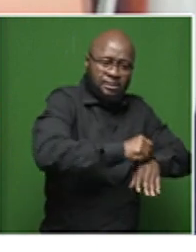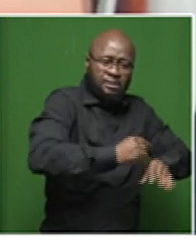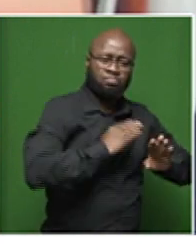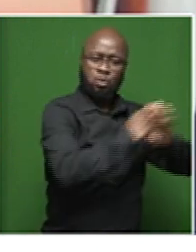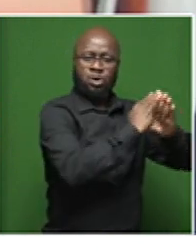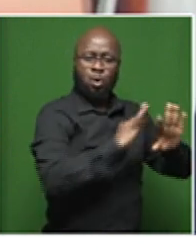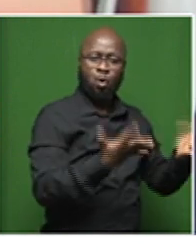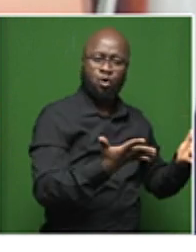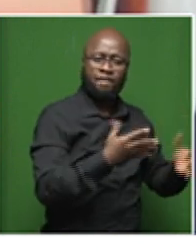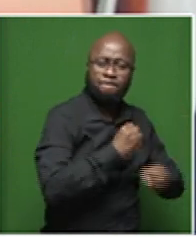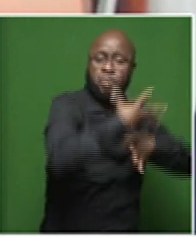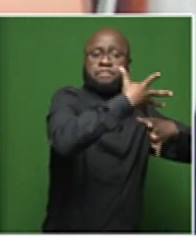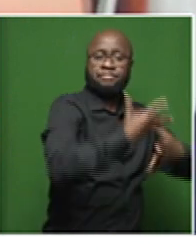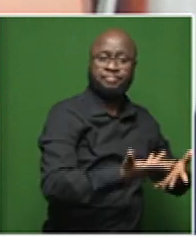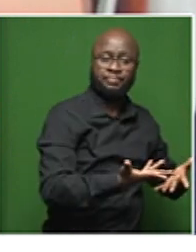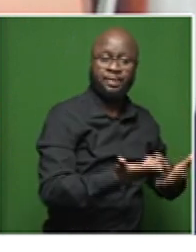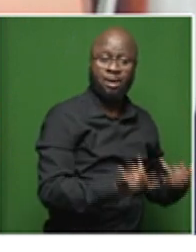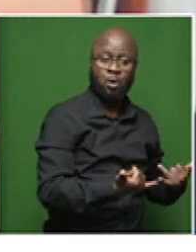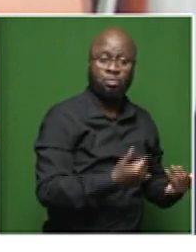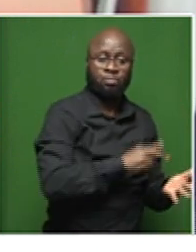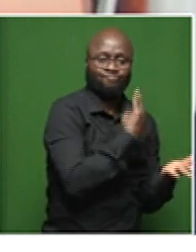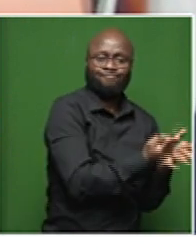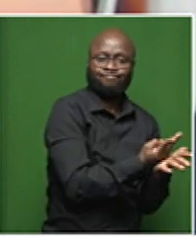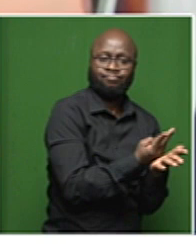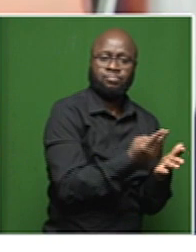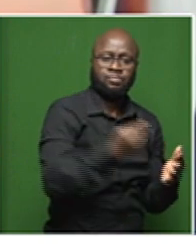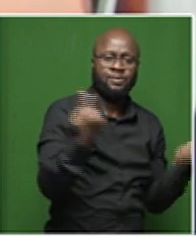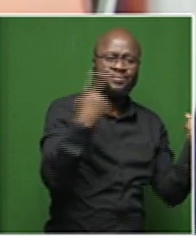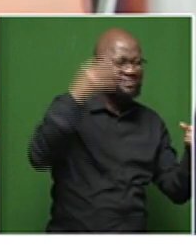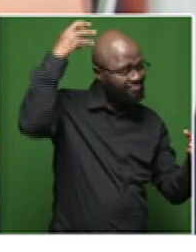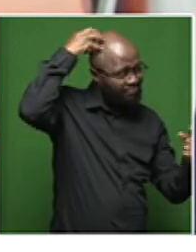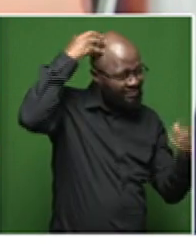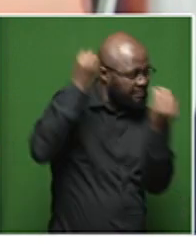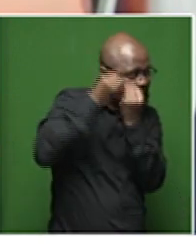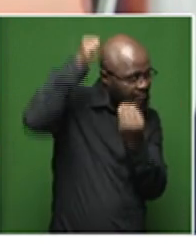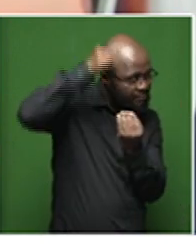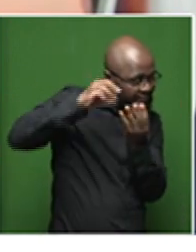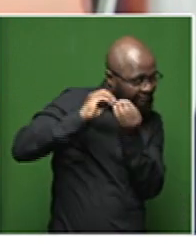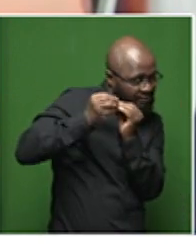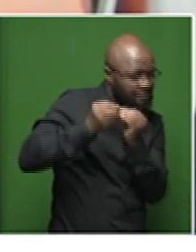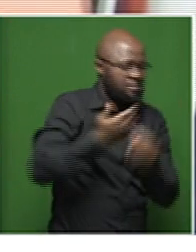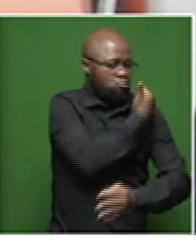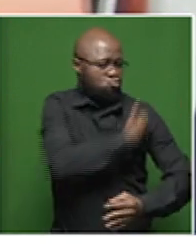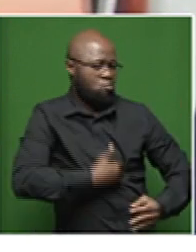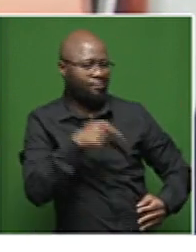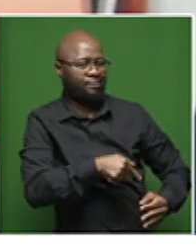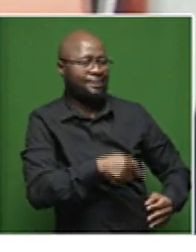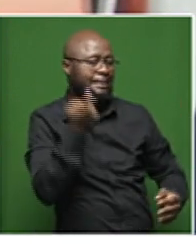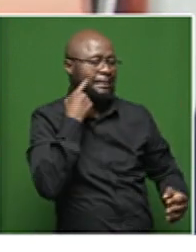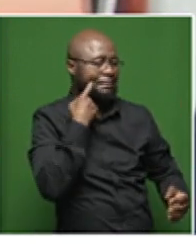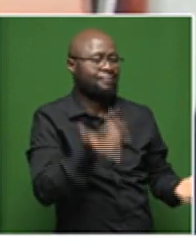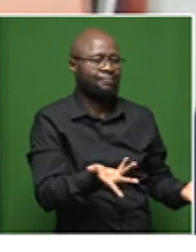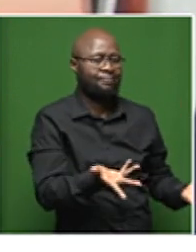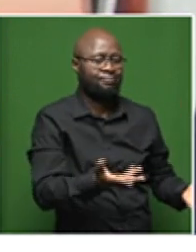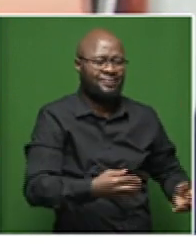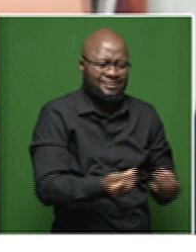patient comes. So the patient is gonna, if it's in the brain, then the patient comes with strokes. If it's in the heart, the patient comes with heart failure, heart attacks,